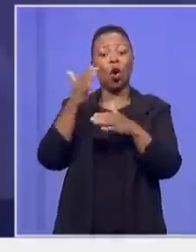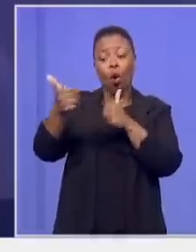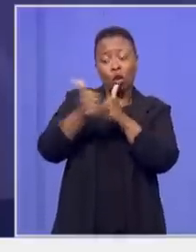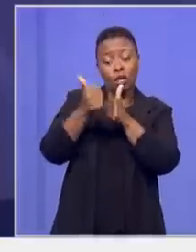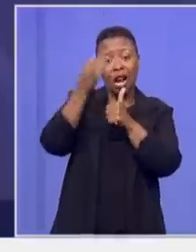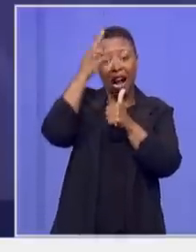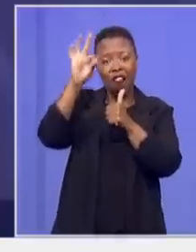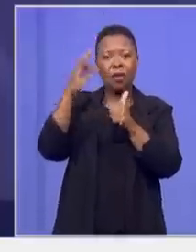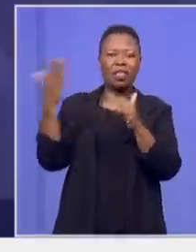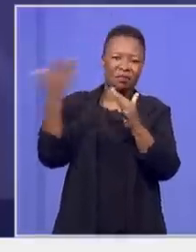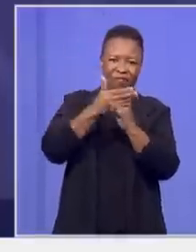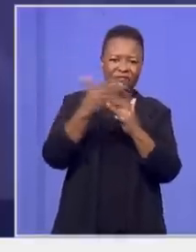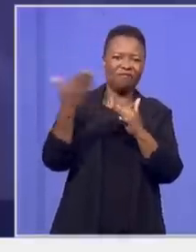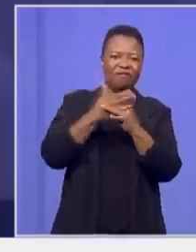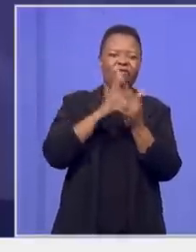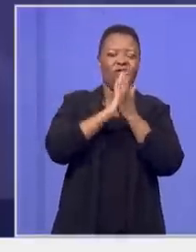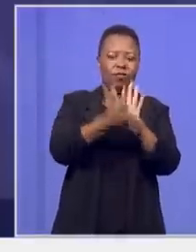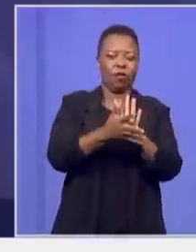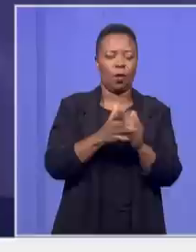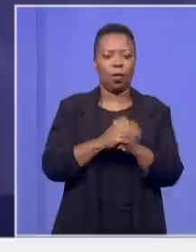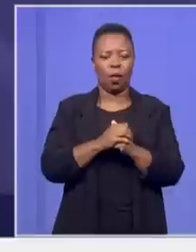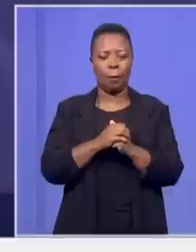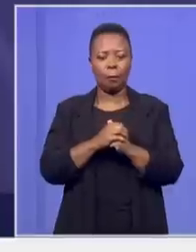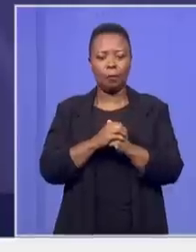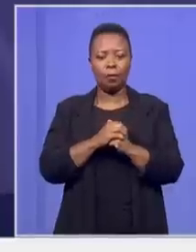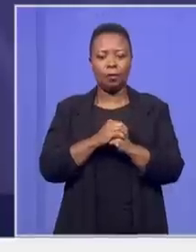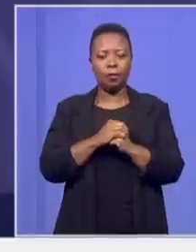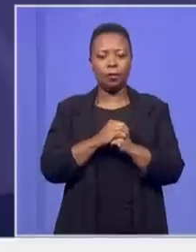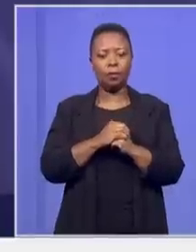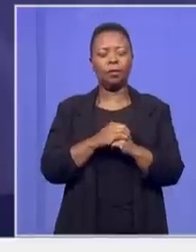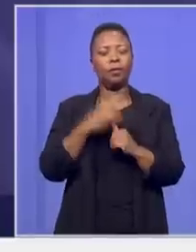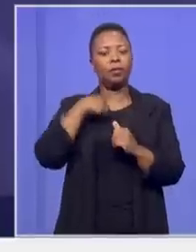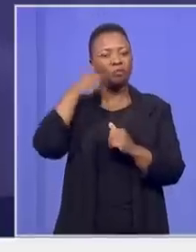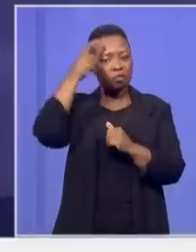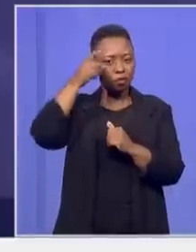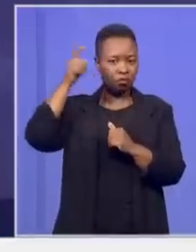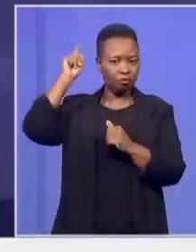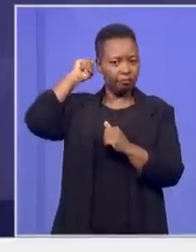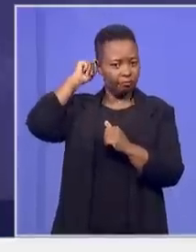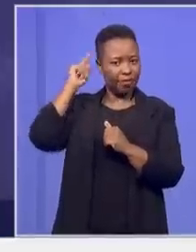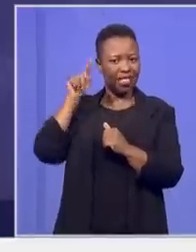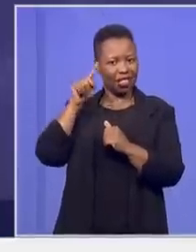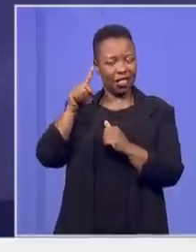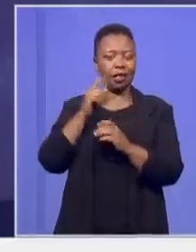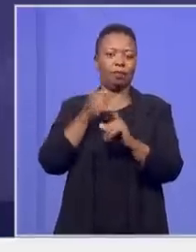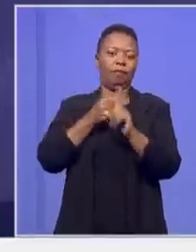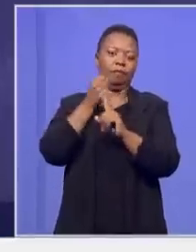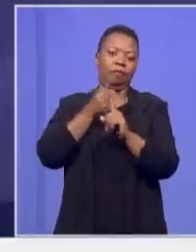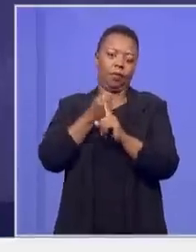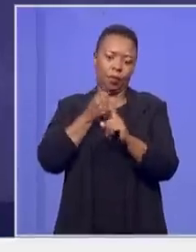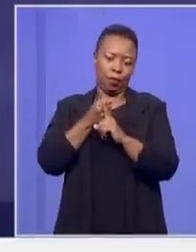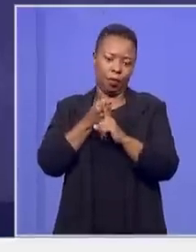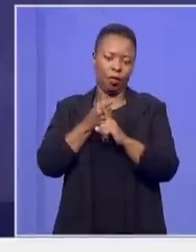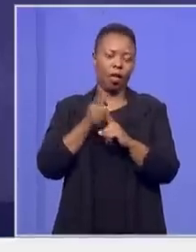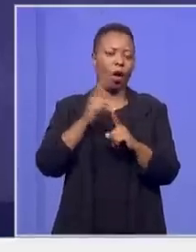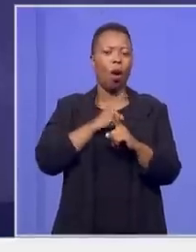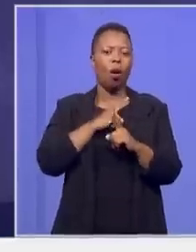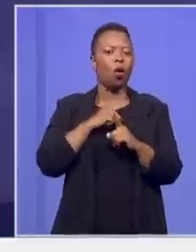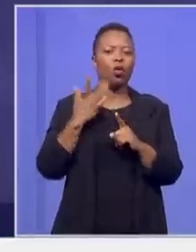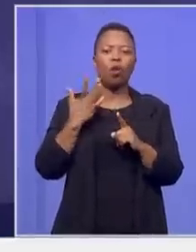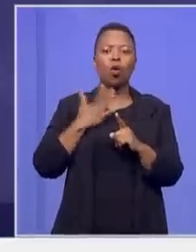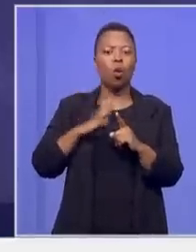And that has to be at the back of our mind throughout our election campaign. We don't just simply want to bring the ANC